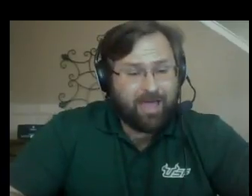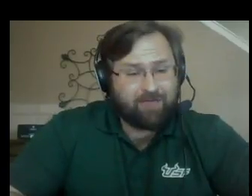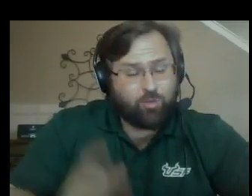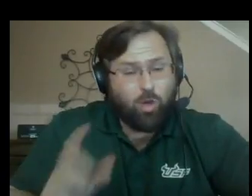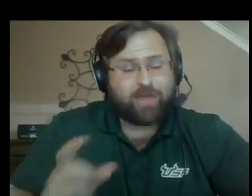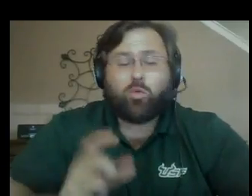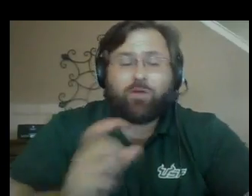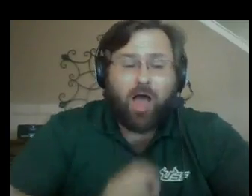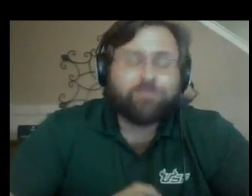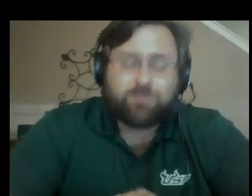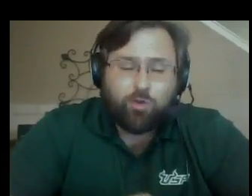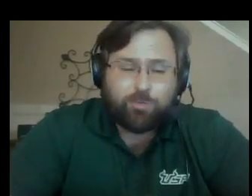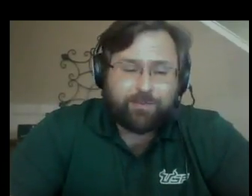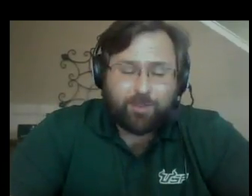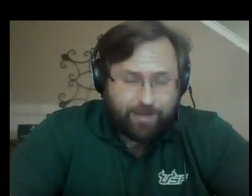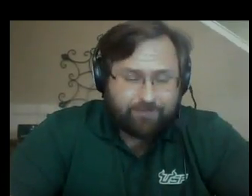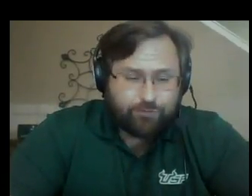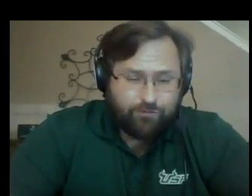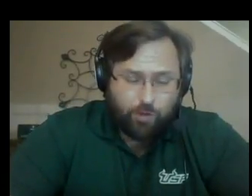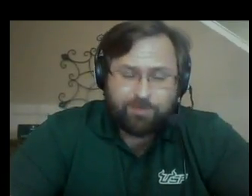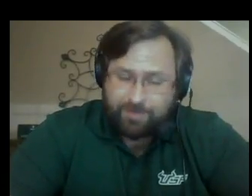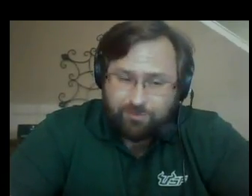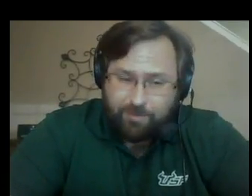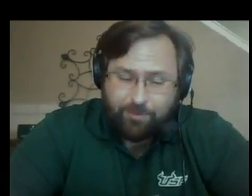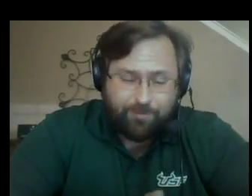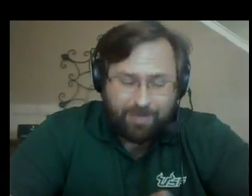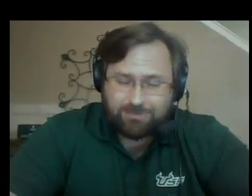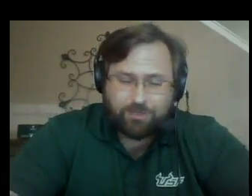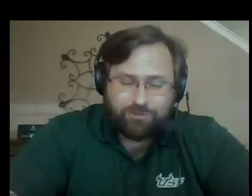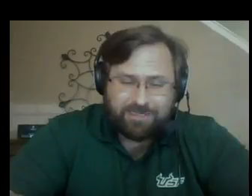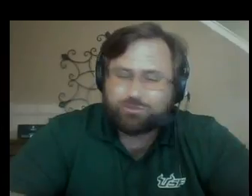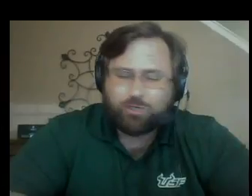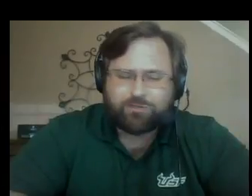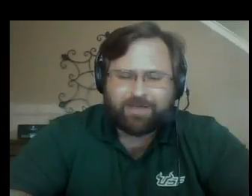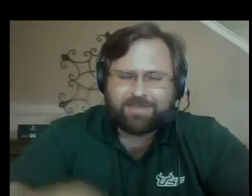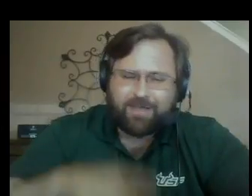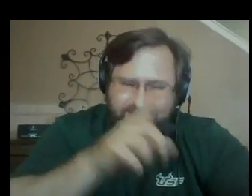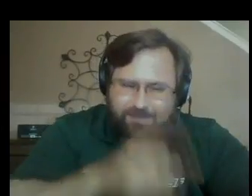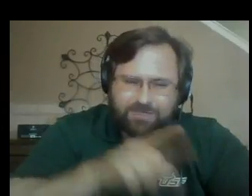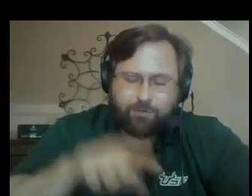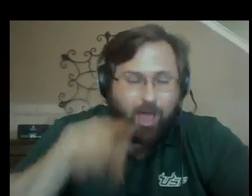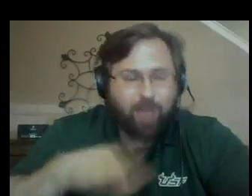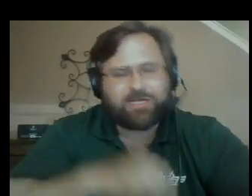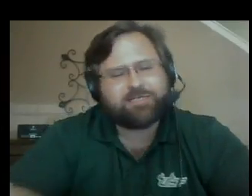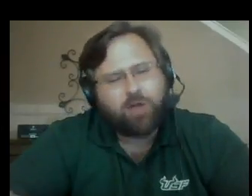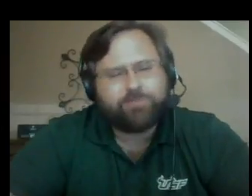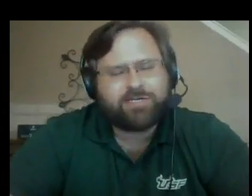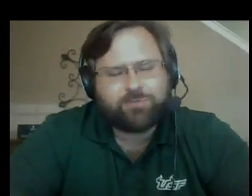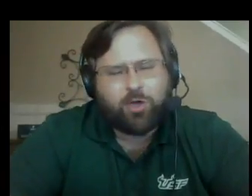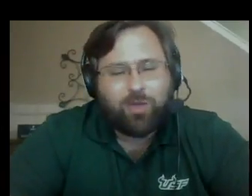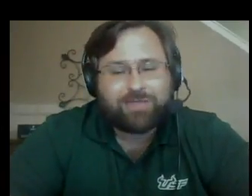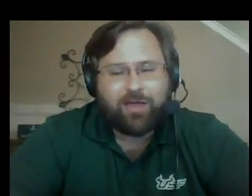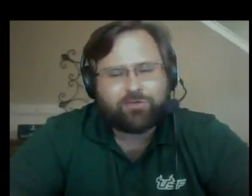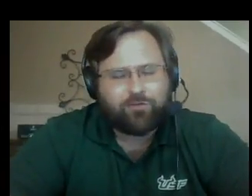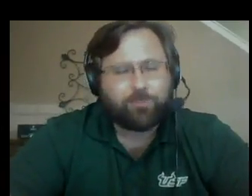here we have the what where the object would normally appear right after the verb, because remember the base structure, the deep structure of ASL is subject, verb, object, and so objects